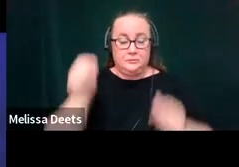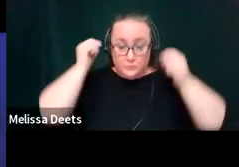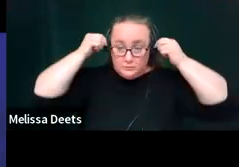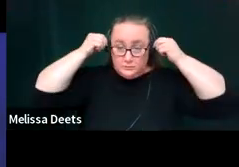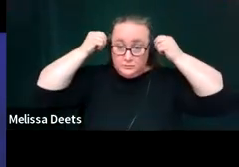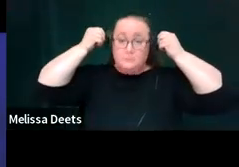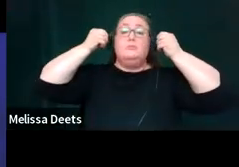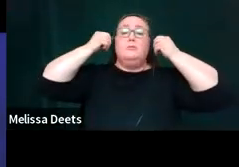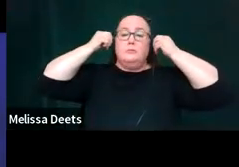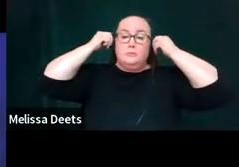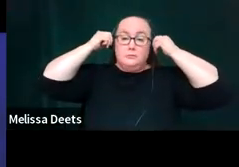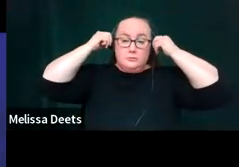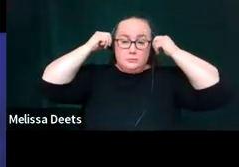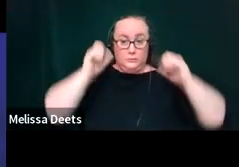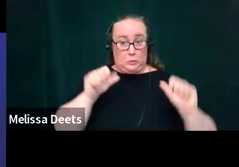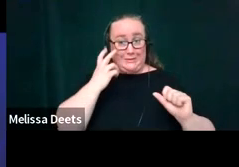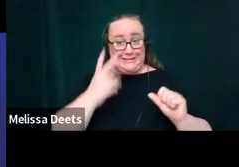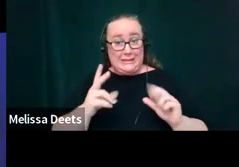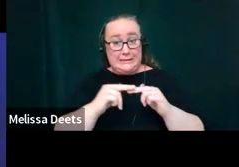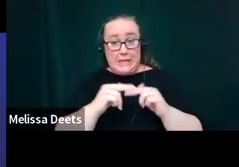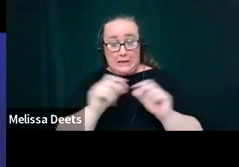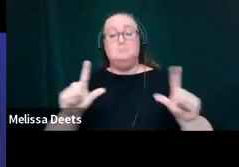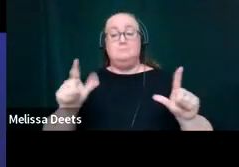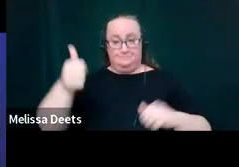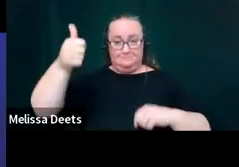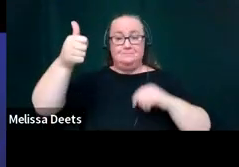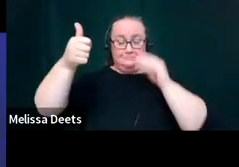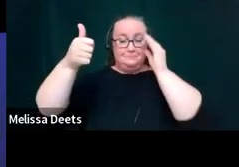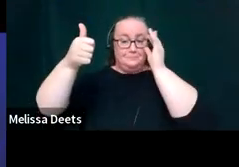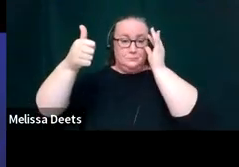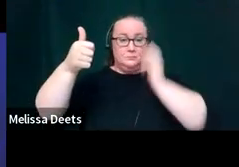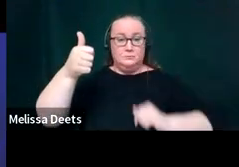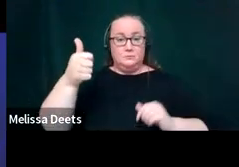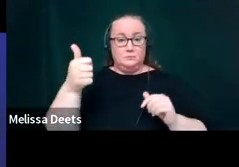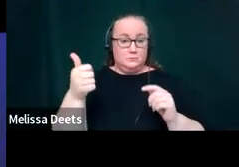Can you see my slides? Is it a full screen?